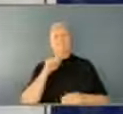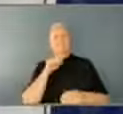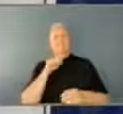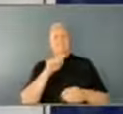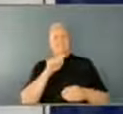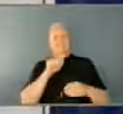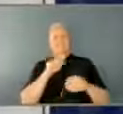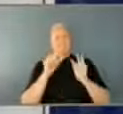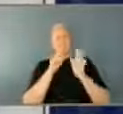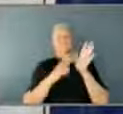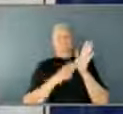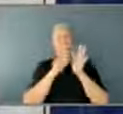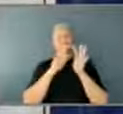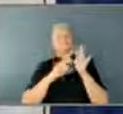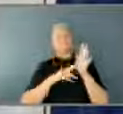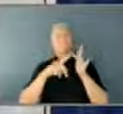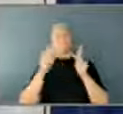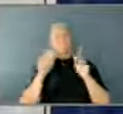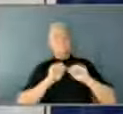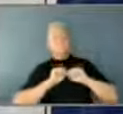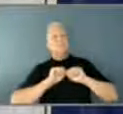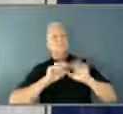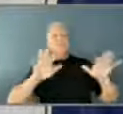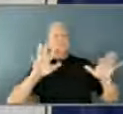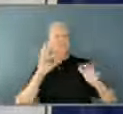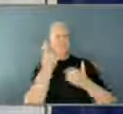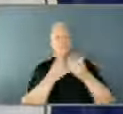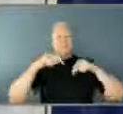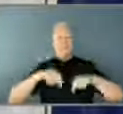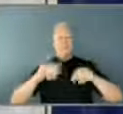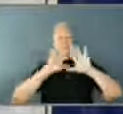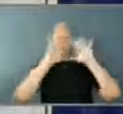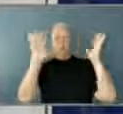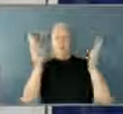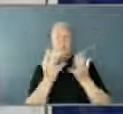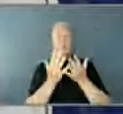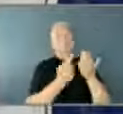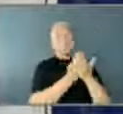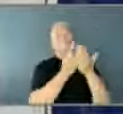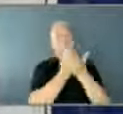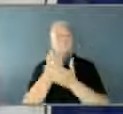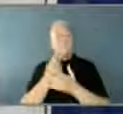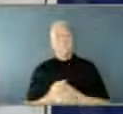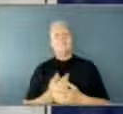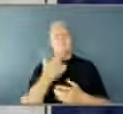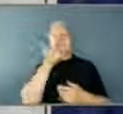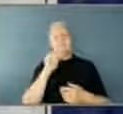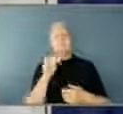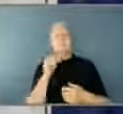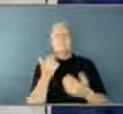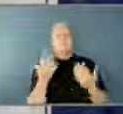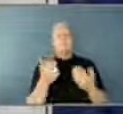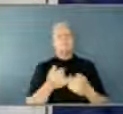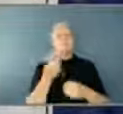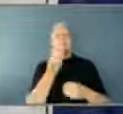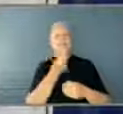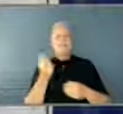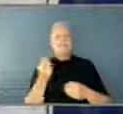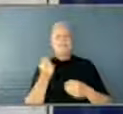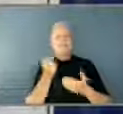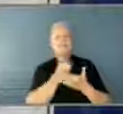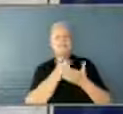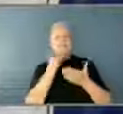to rage around the world. Fortunately, we have seen some reduction in global numbers